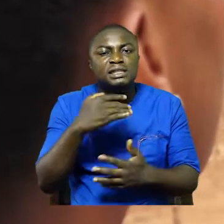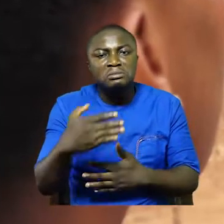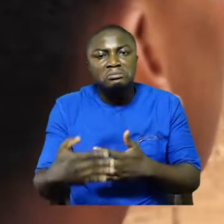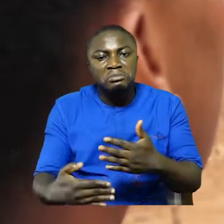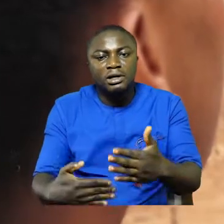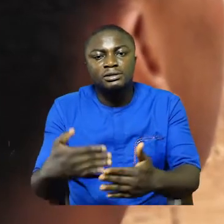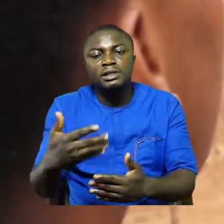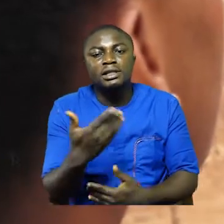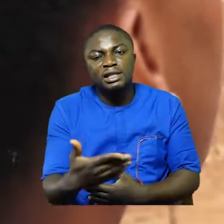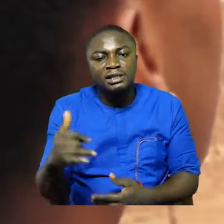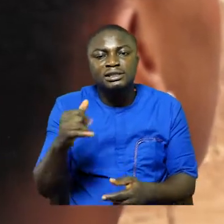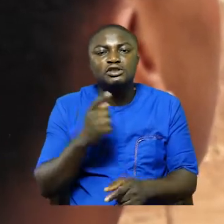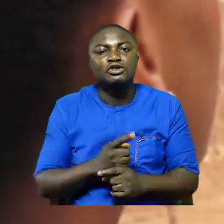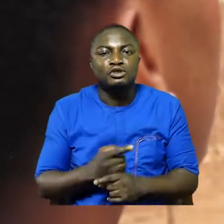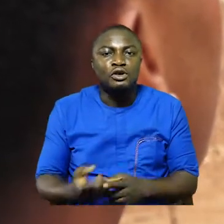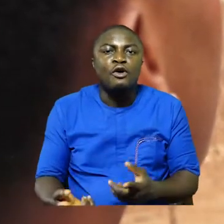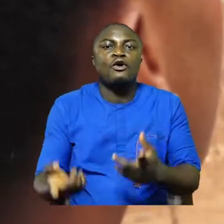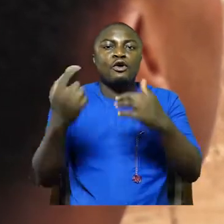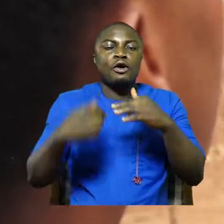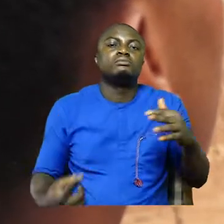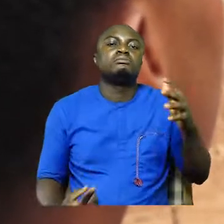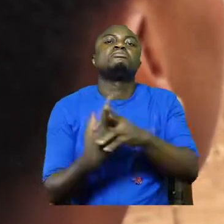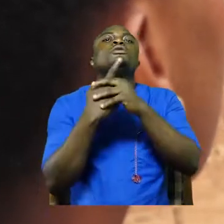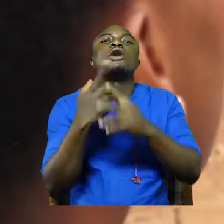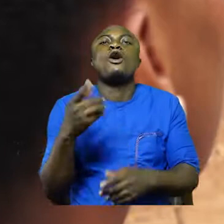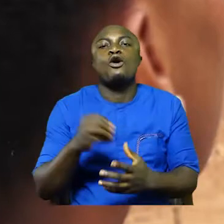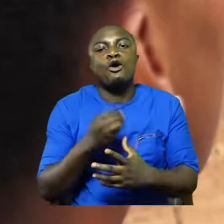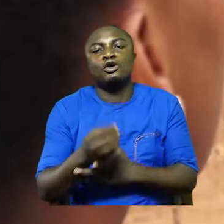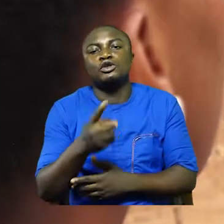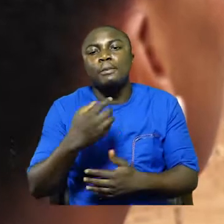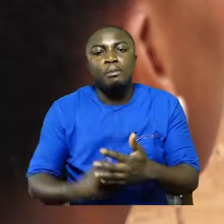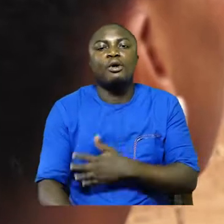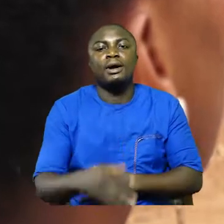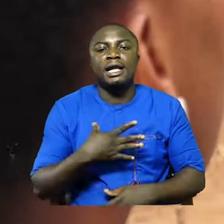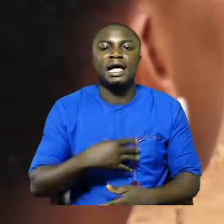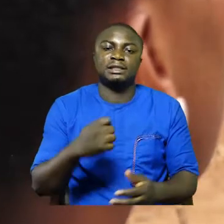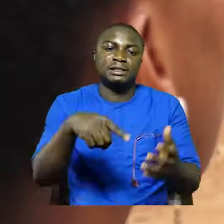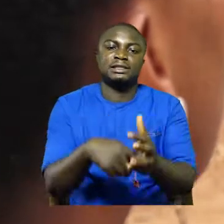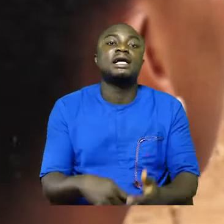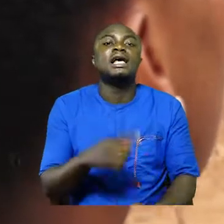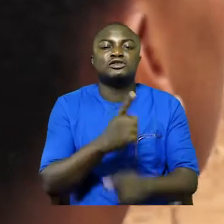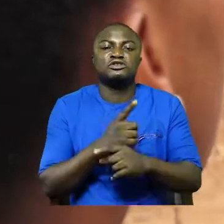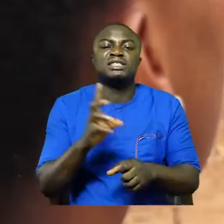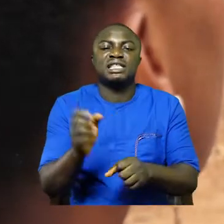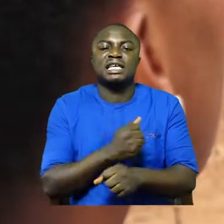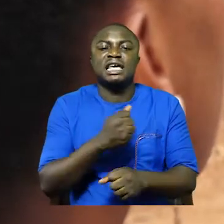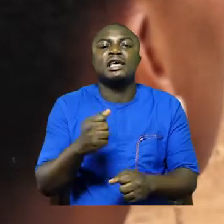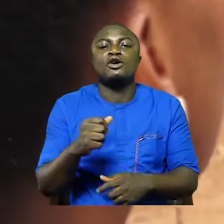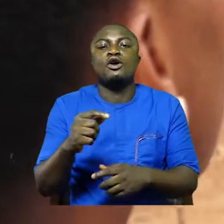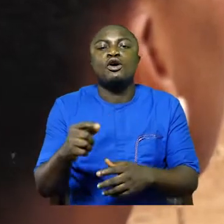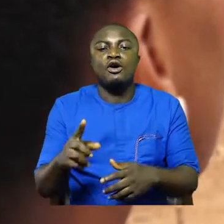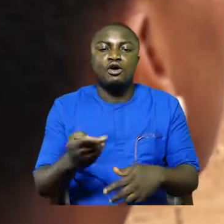gradual thing that just comes up? Were you born like this? How did this happen? Can you just take us through